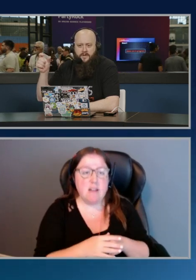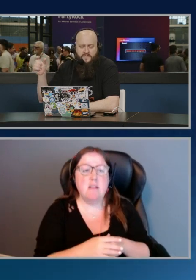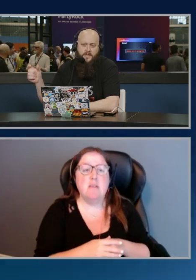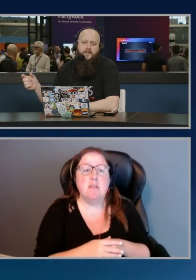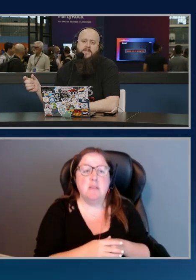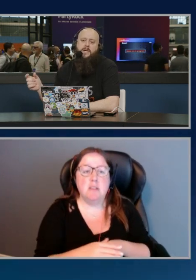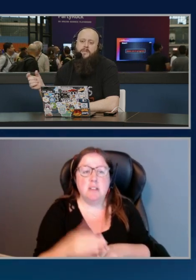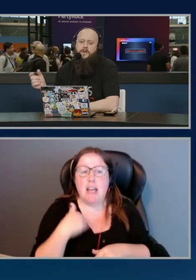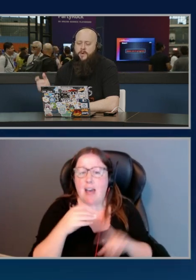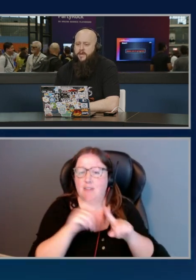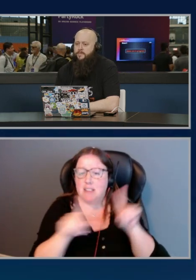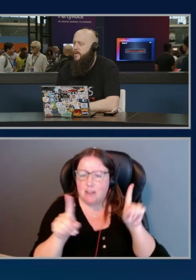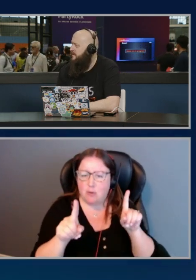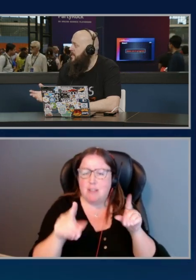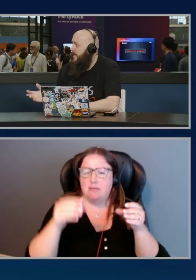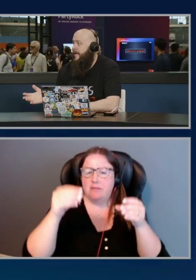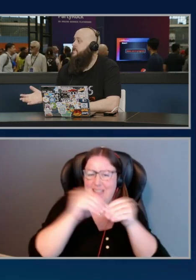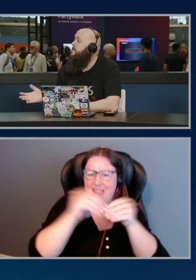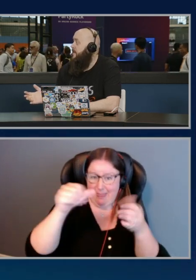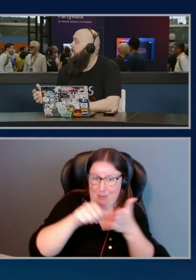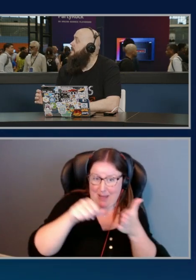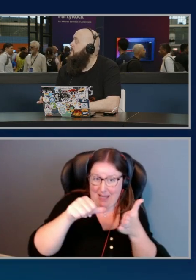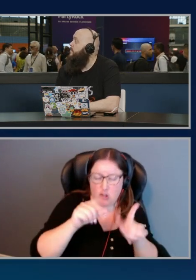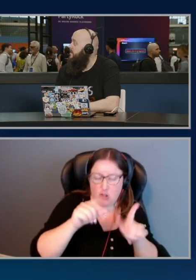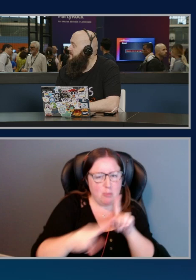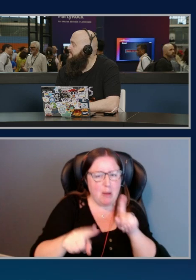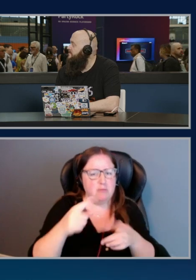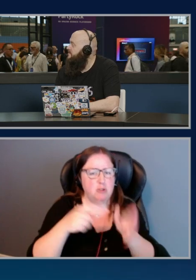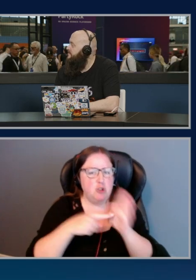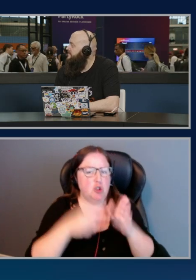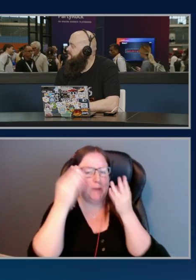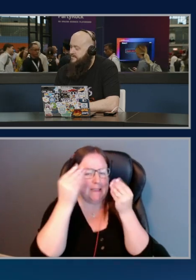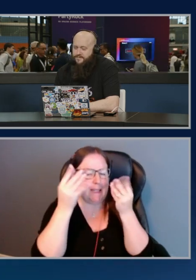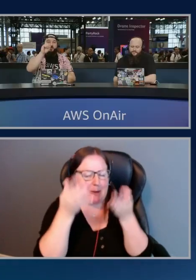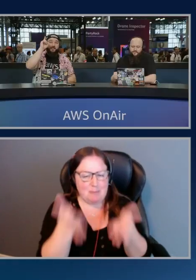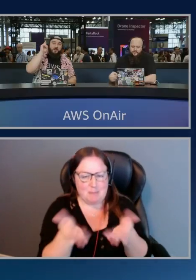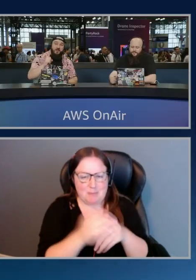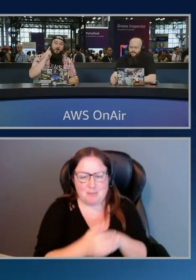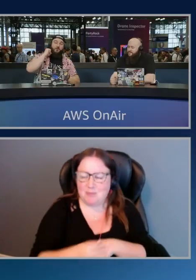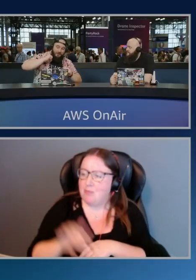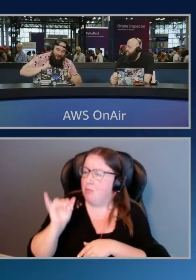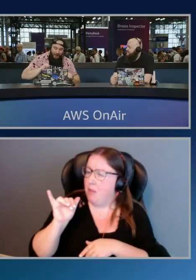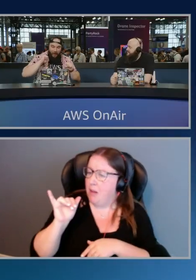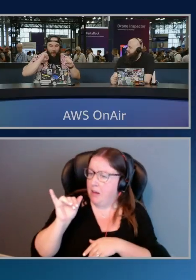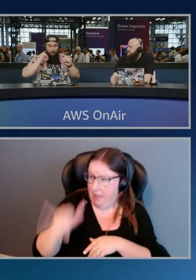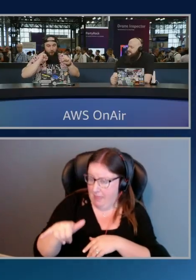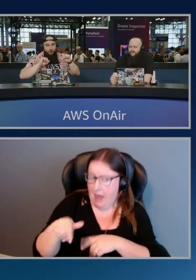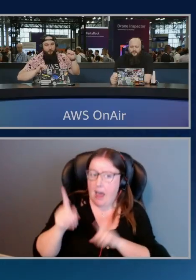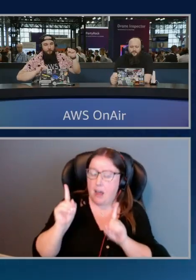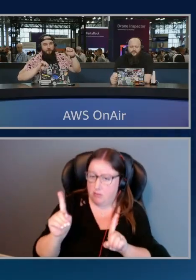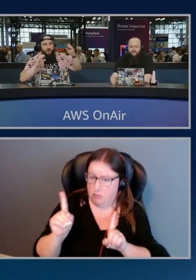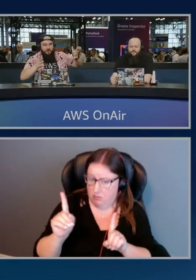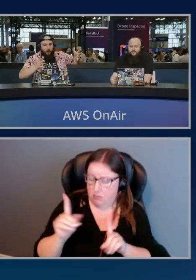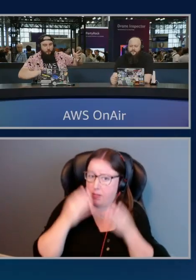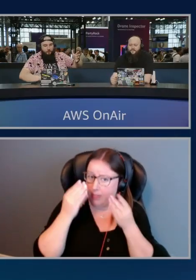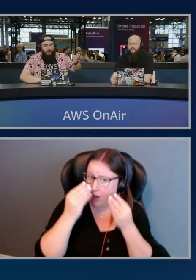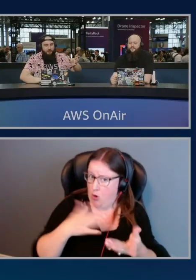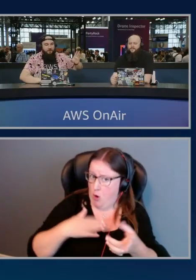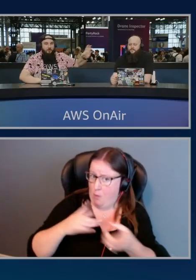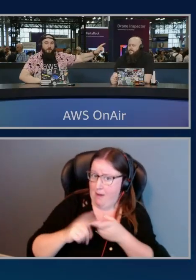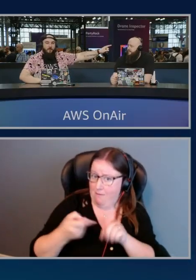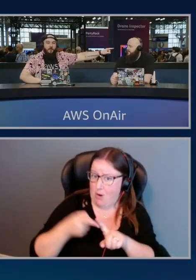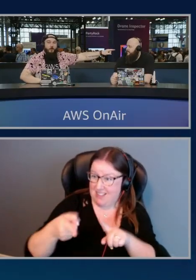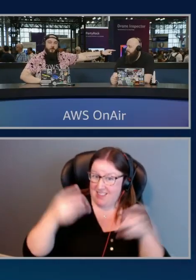different divs inside the page, but it gets me my data at this point. Yeah, and this is the thing, my friends. This code